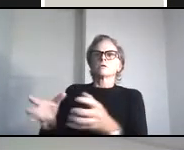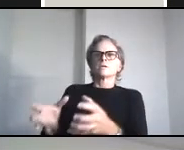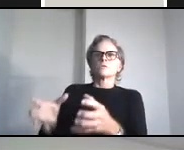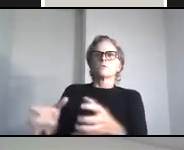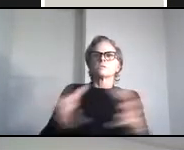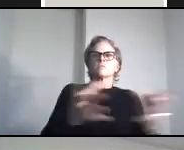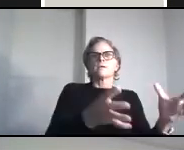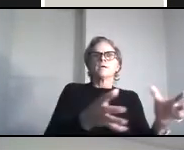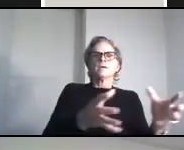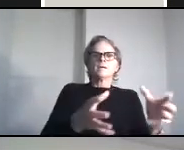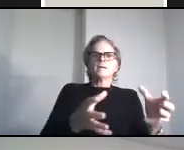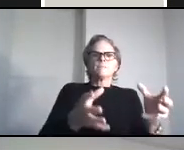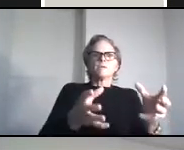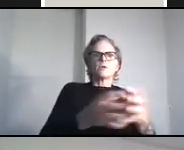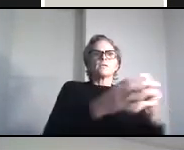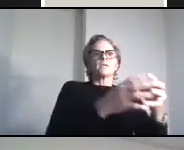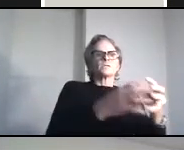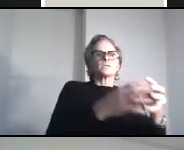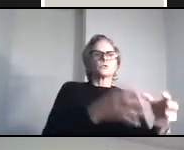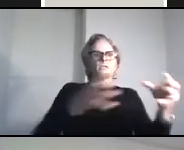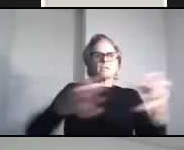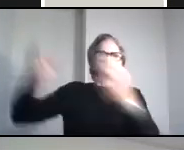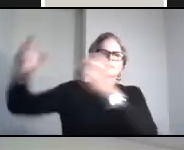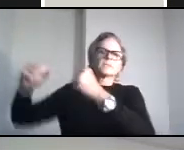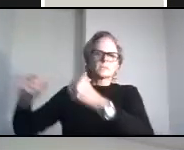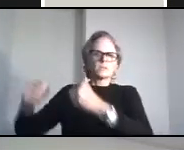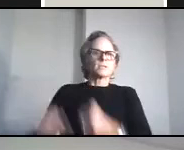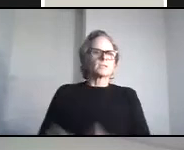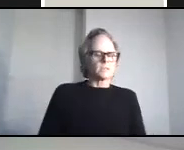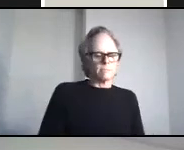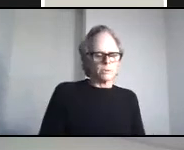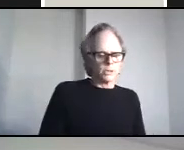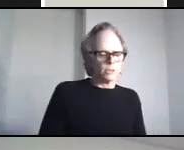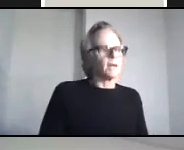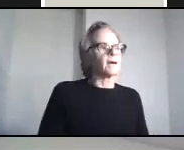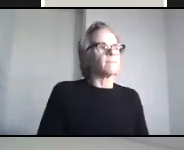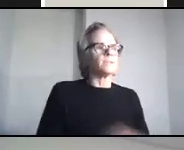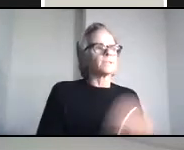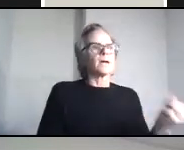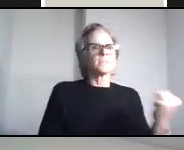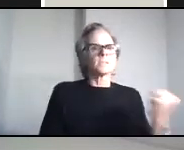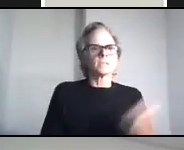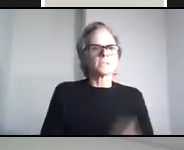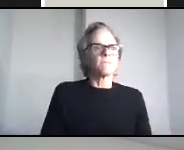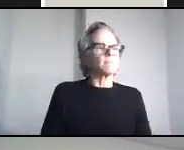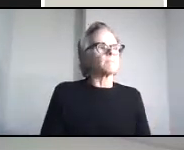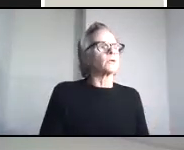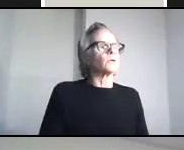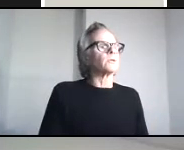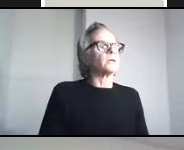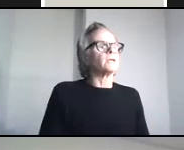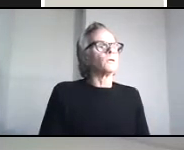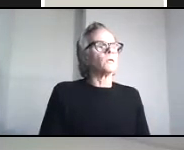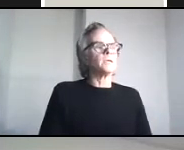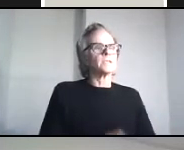of an architect who wants to bring not only a solution that meets the seriousness of the building you have, but ties it to something